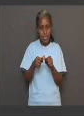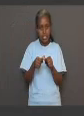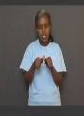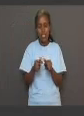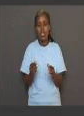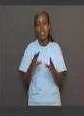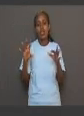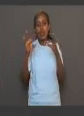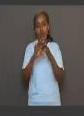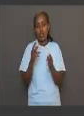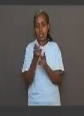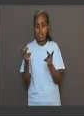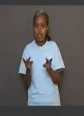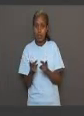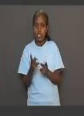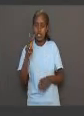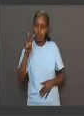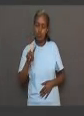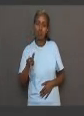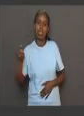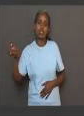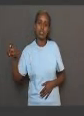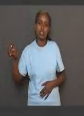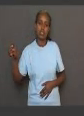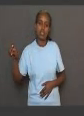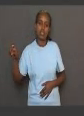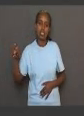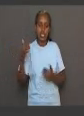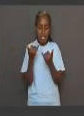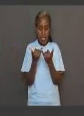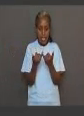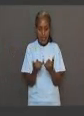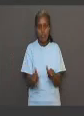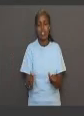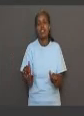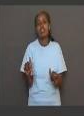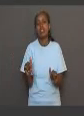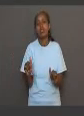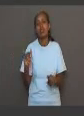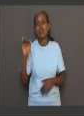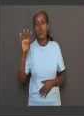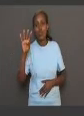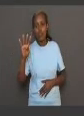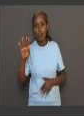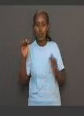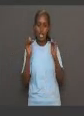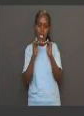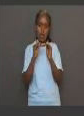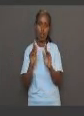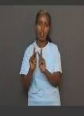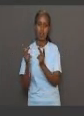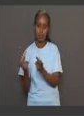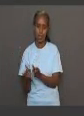coordinate space with two axes is divided into 4 equal